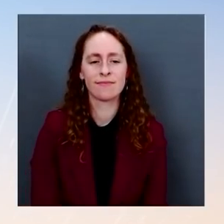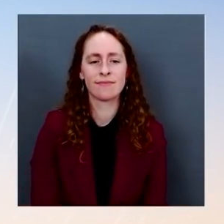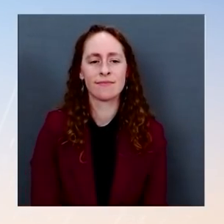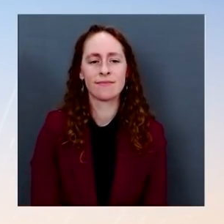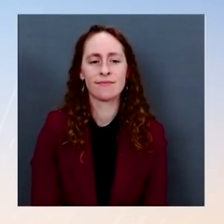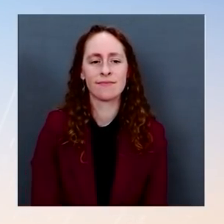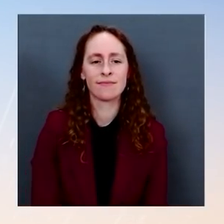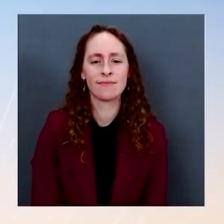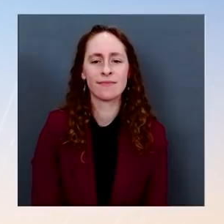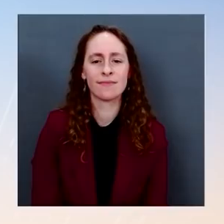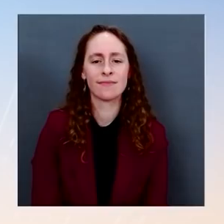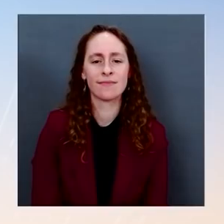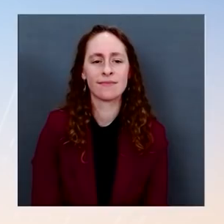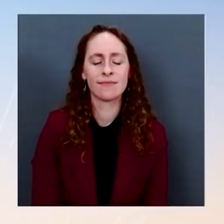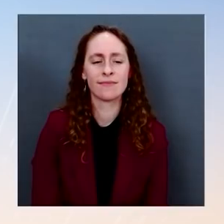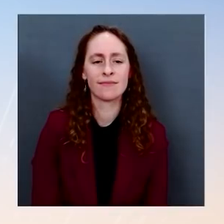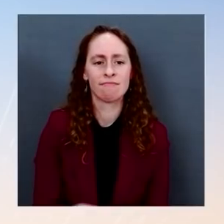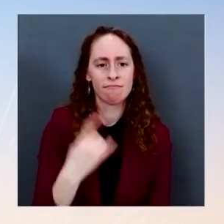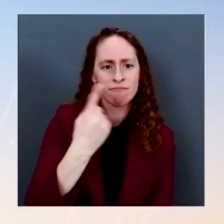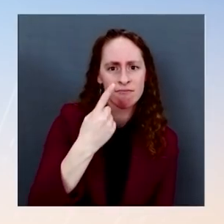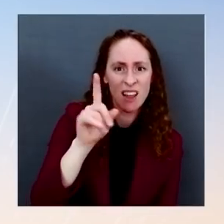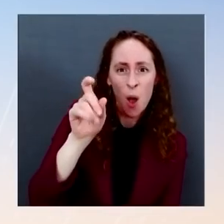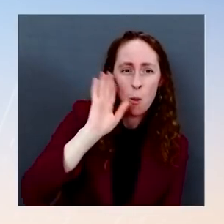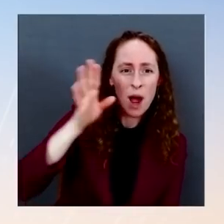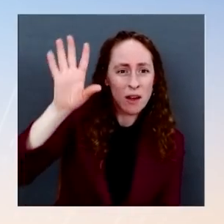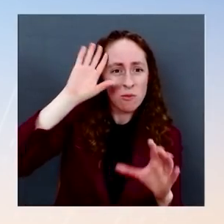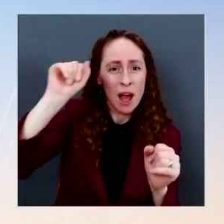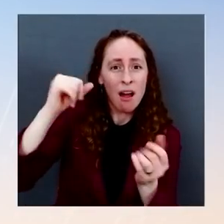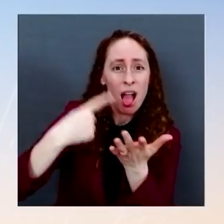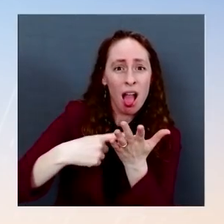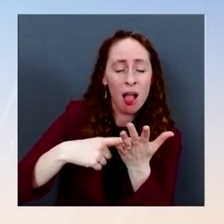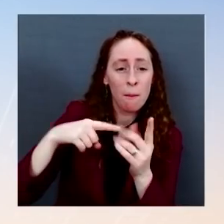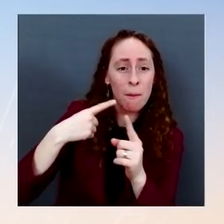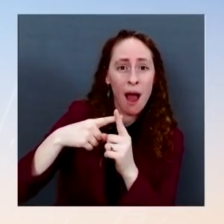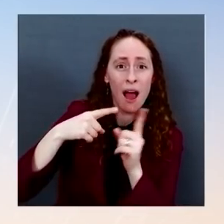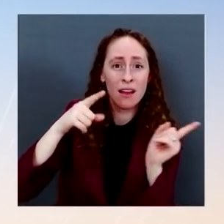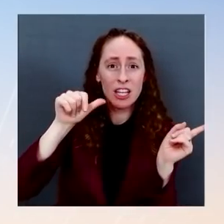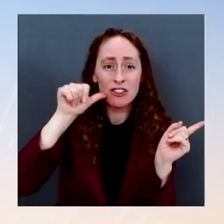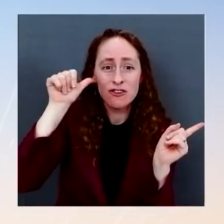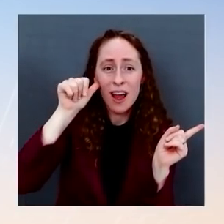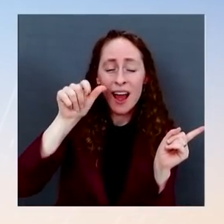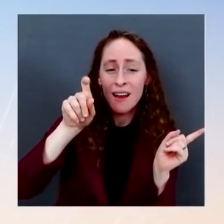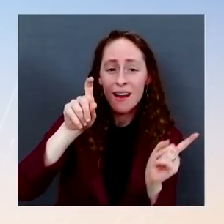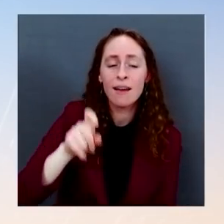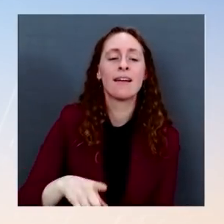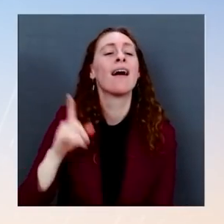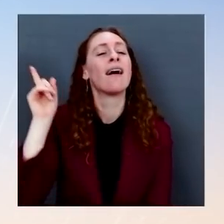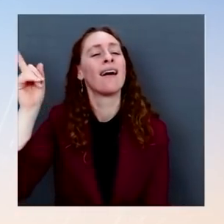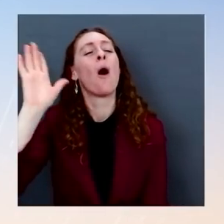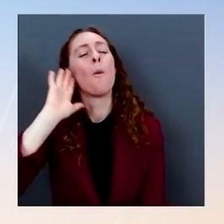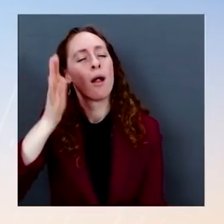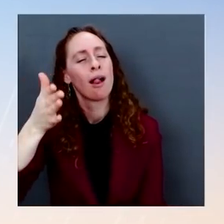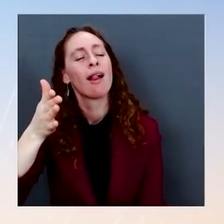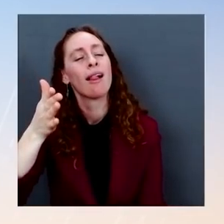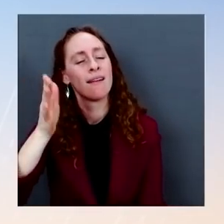hear from him on how we're going to get the agenda done. Will he take questions? He takes questions multiple times a week, so